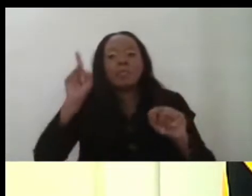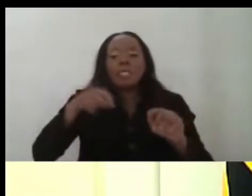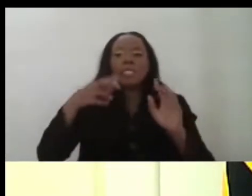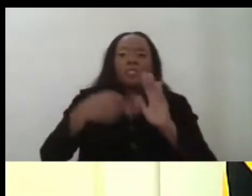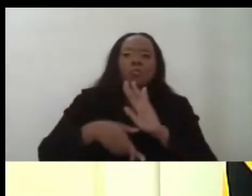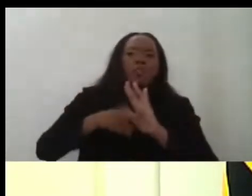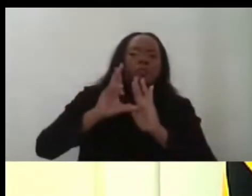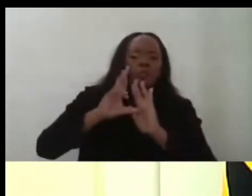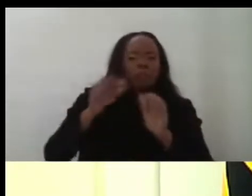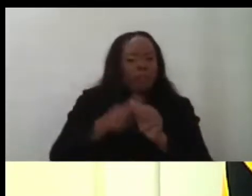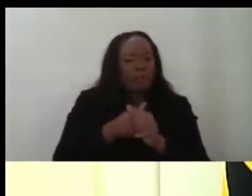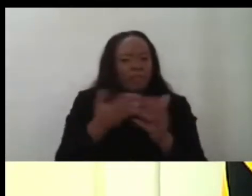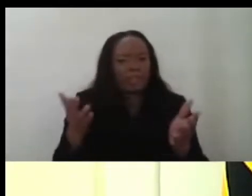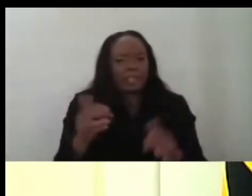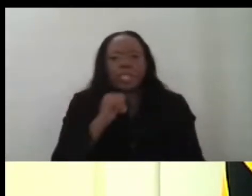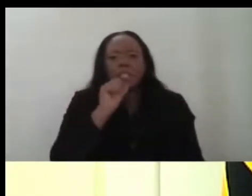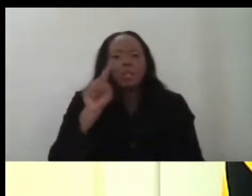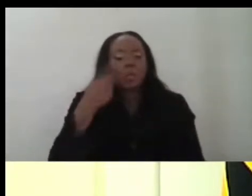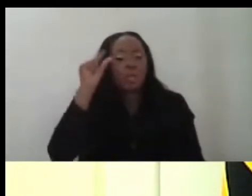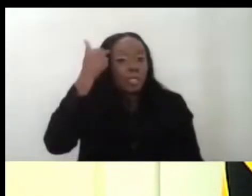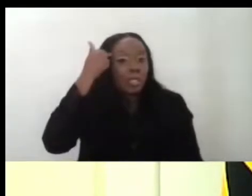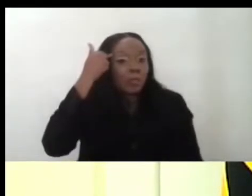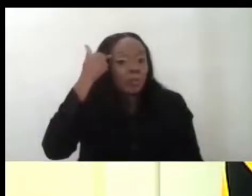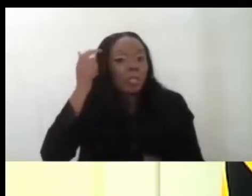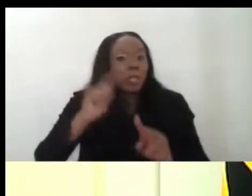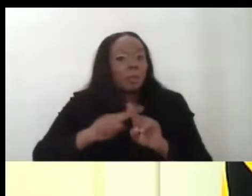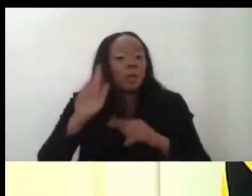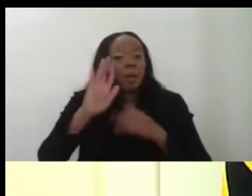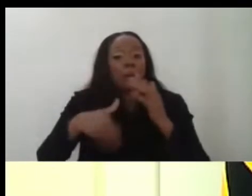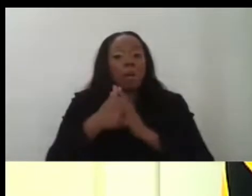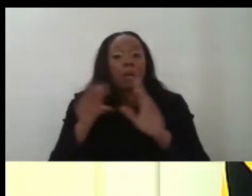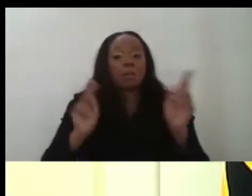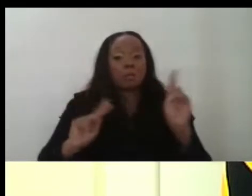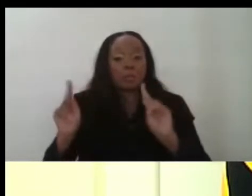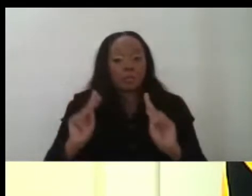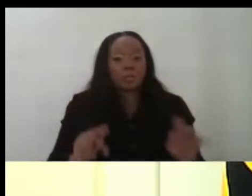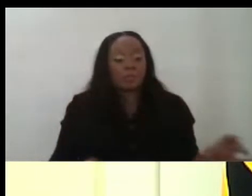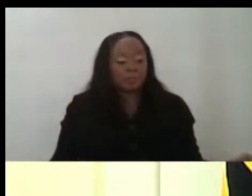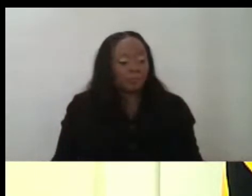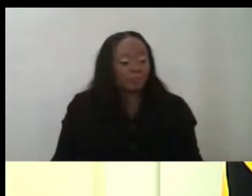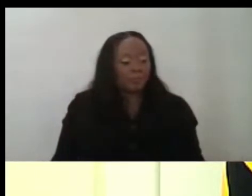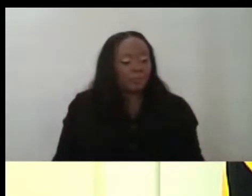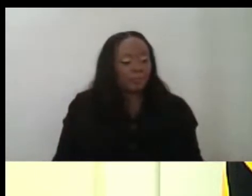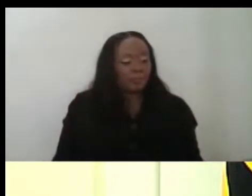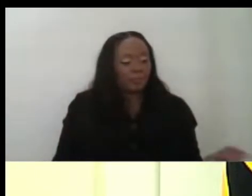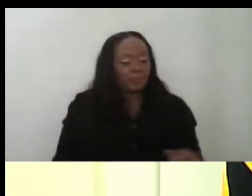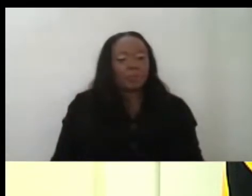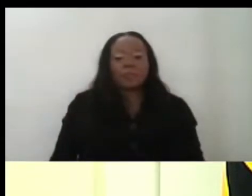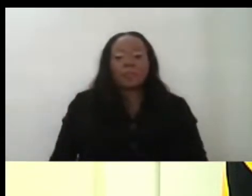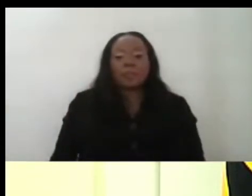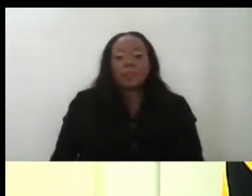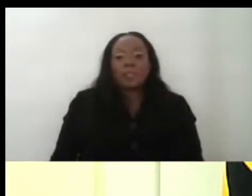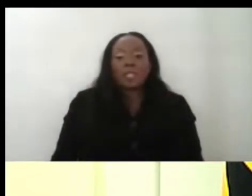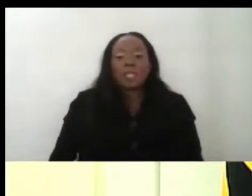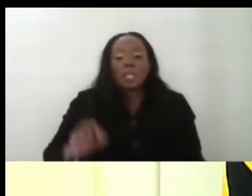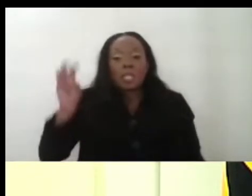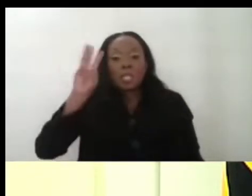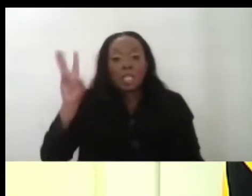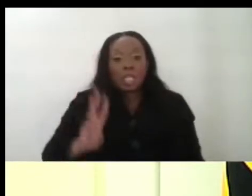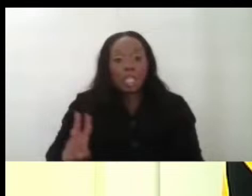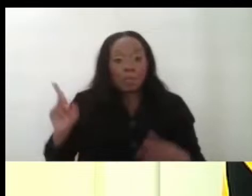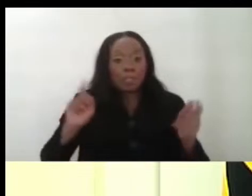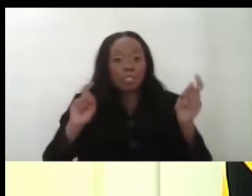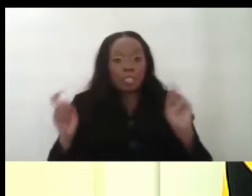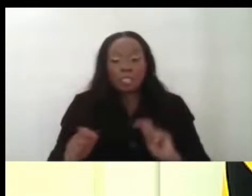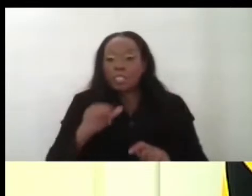that applies not just to the government, but that applies to everybody else. For us here in Barbados, climate change is not just an academic global